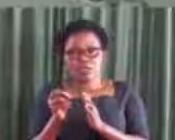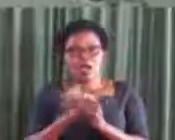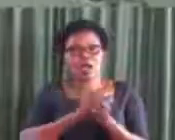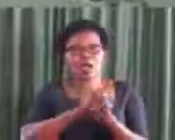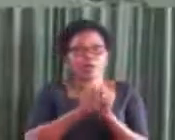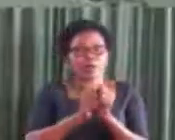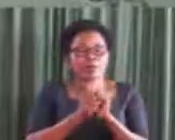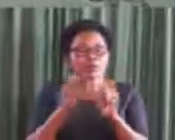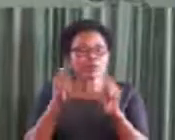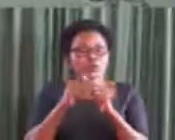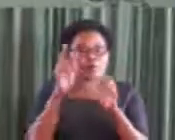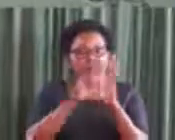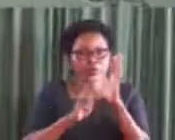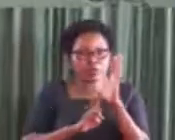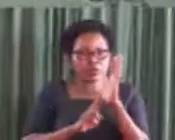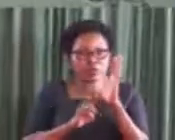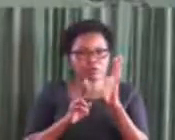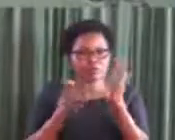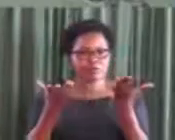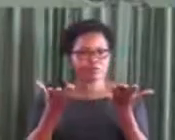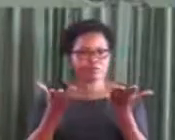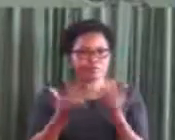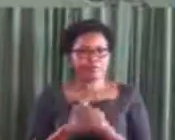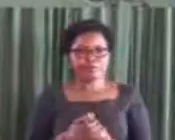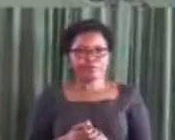amendments to the rules?